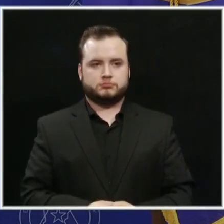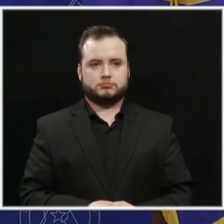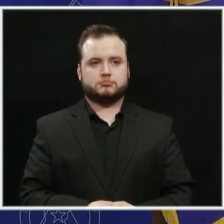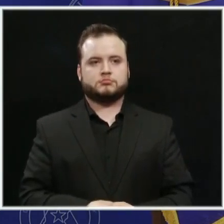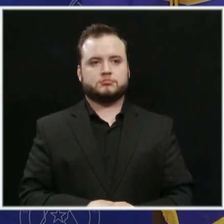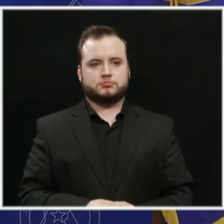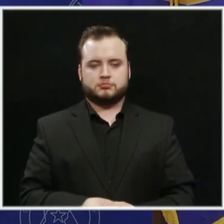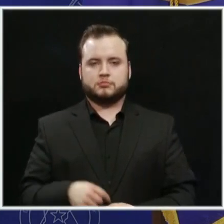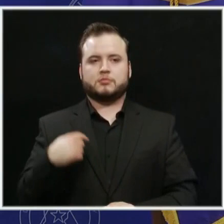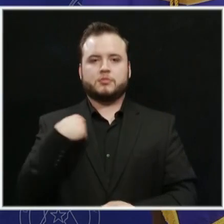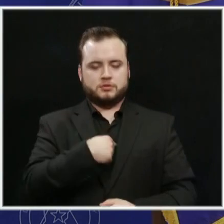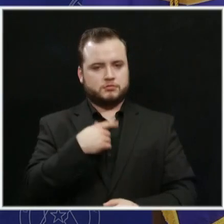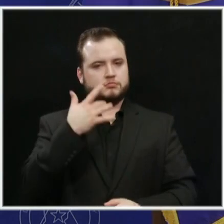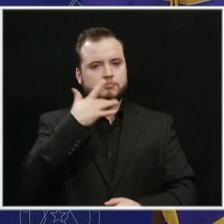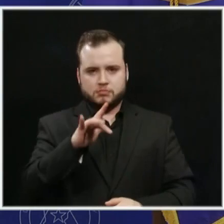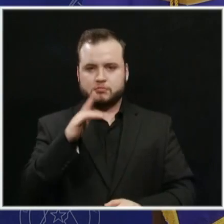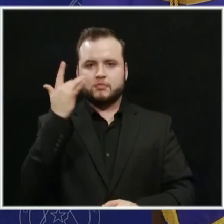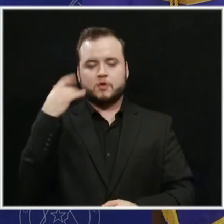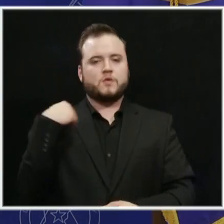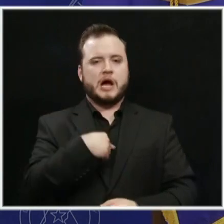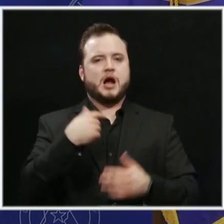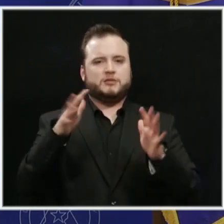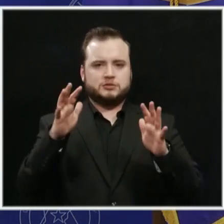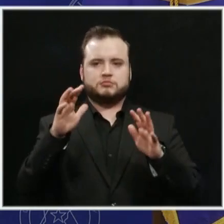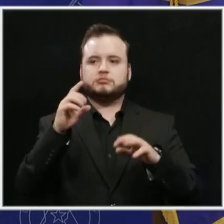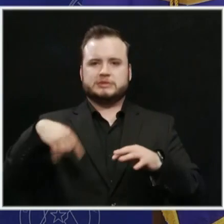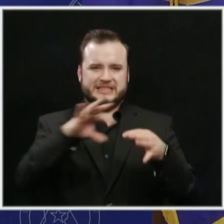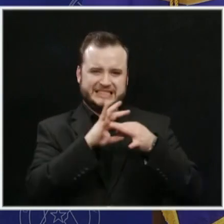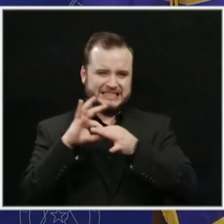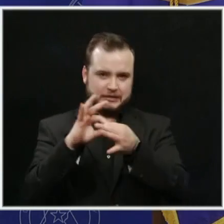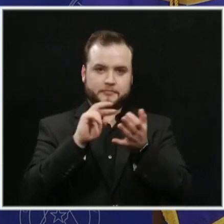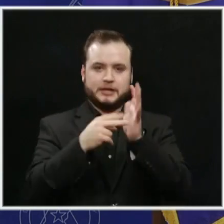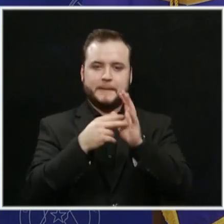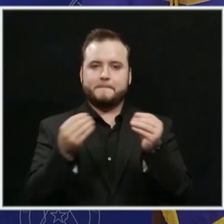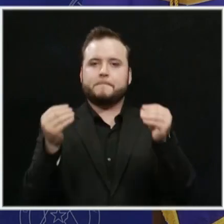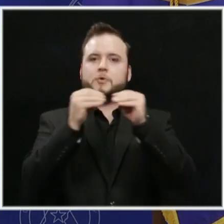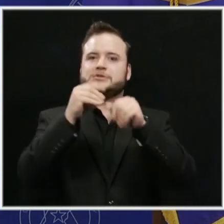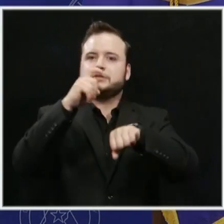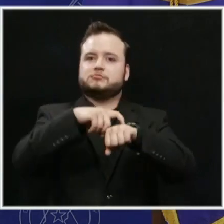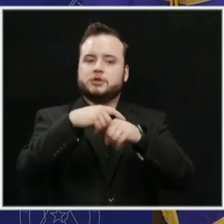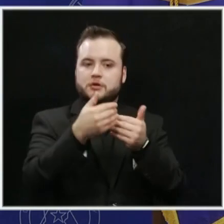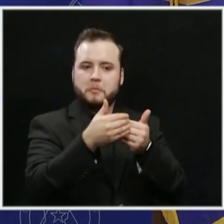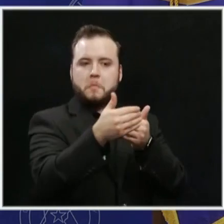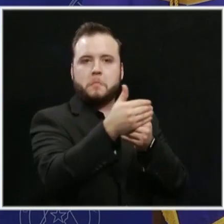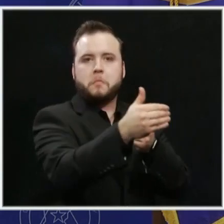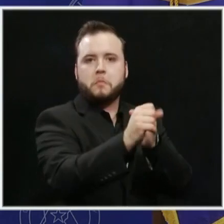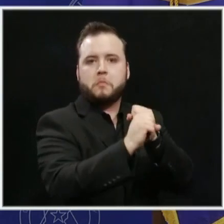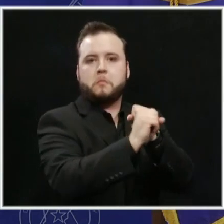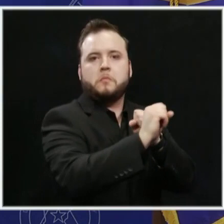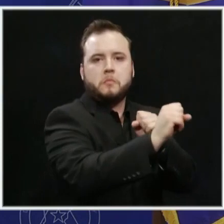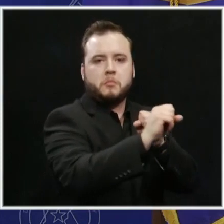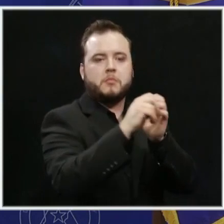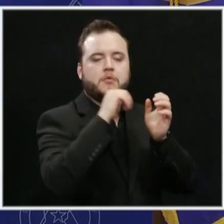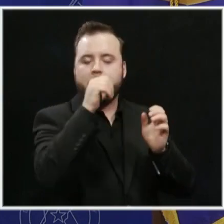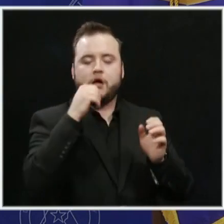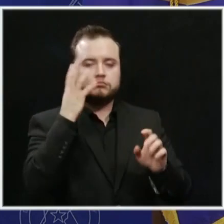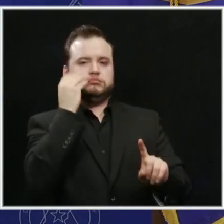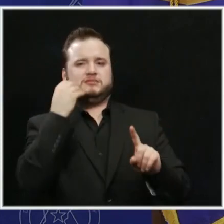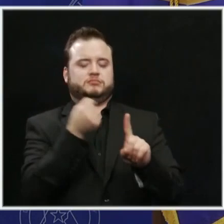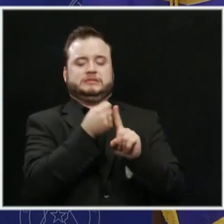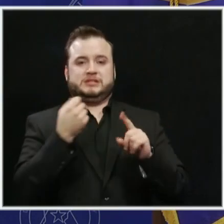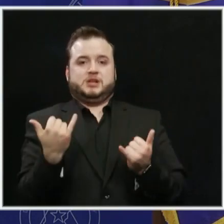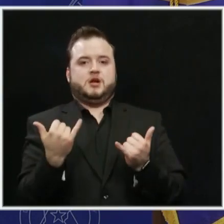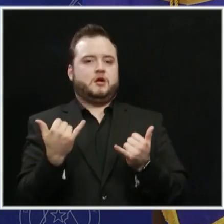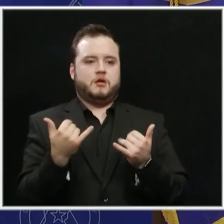way, as healthcare systems, as individual providers, as a state, come together in a way to support building out a